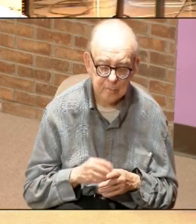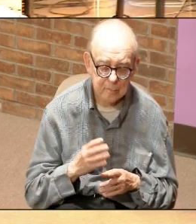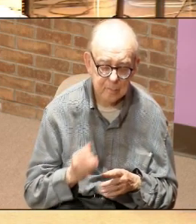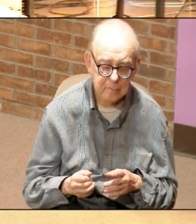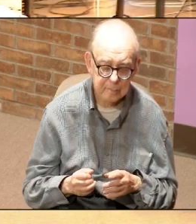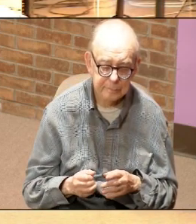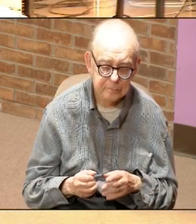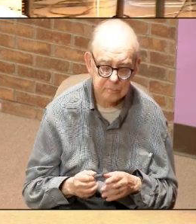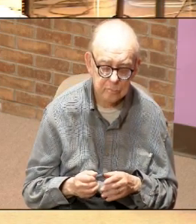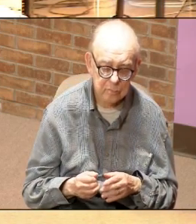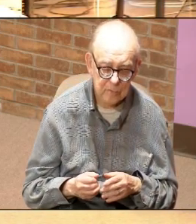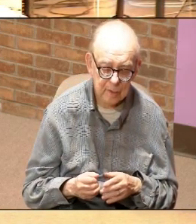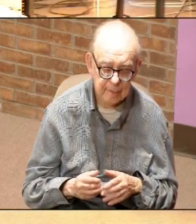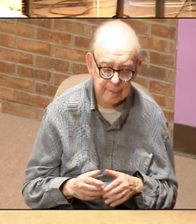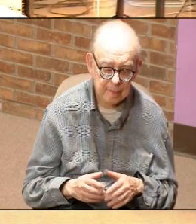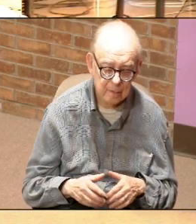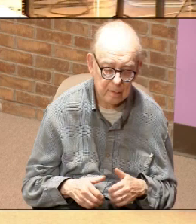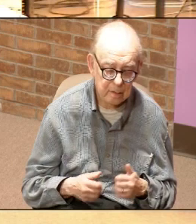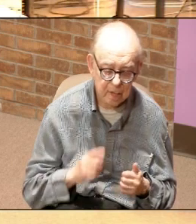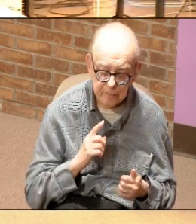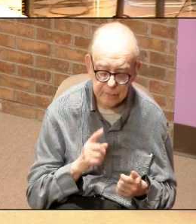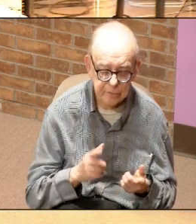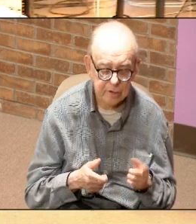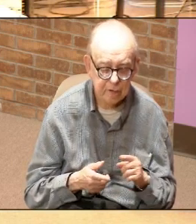because of life is changing.